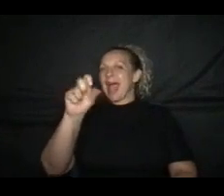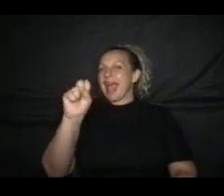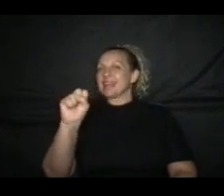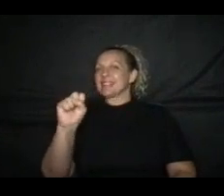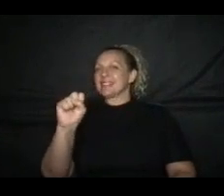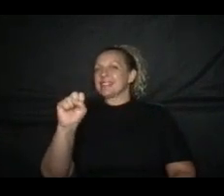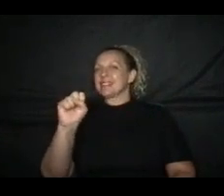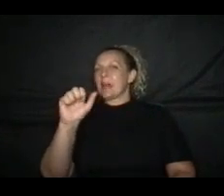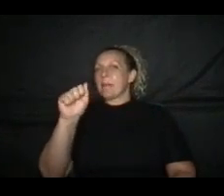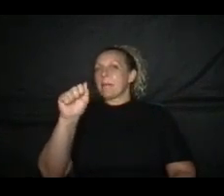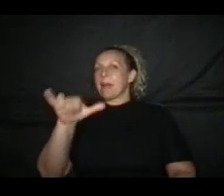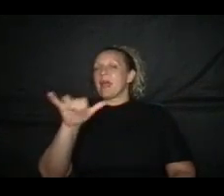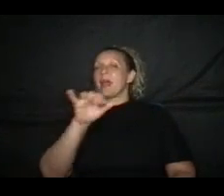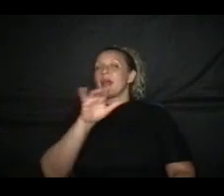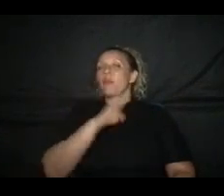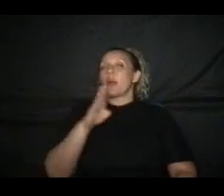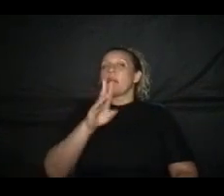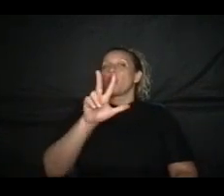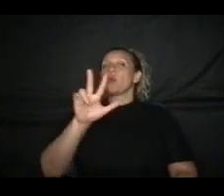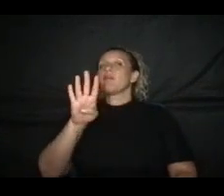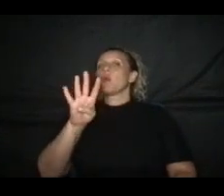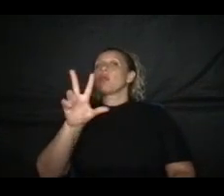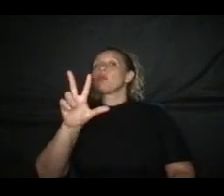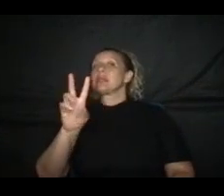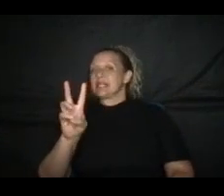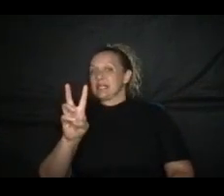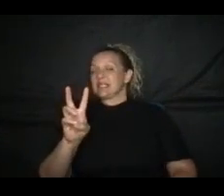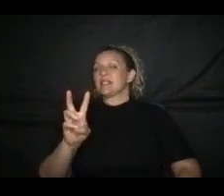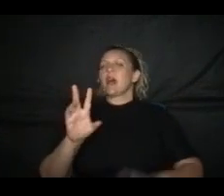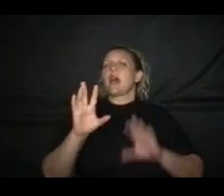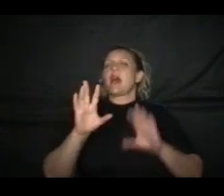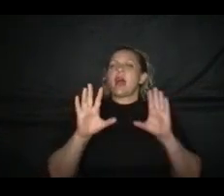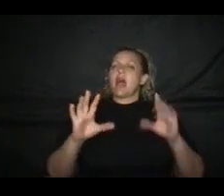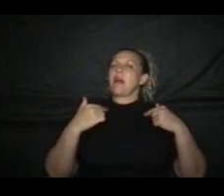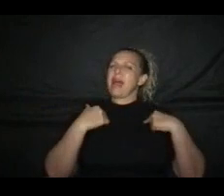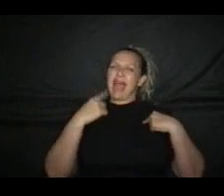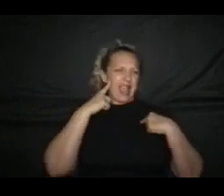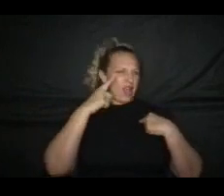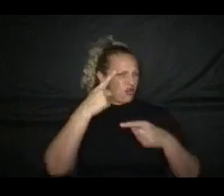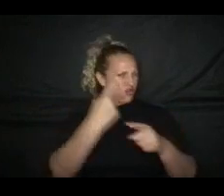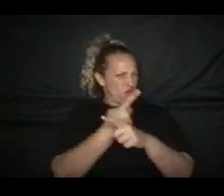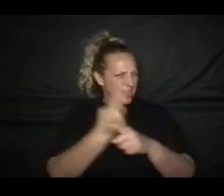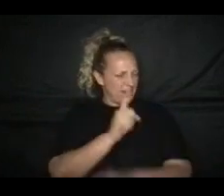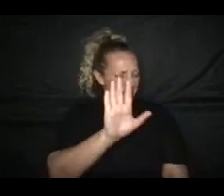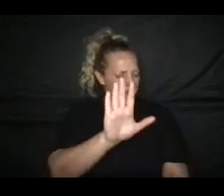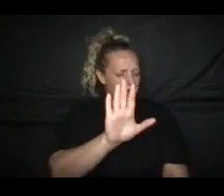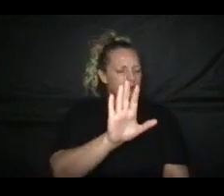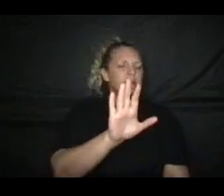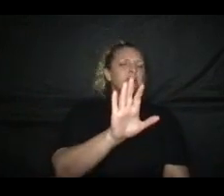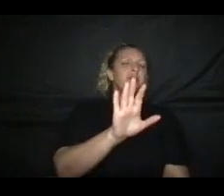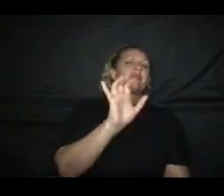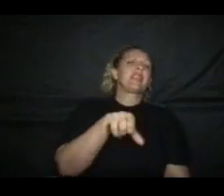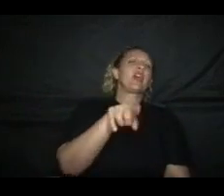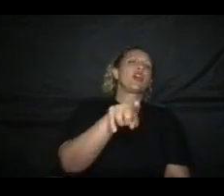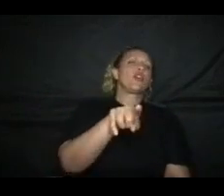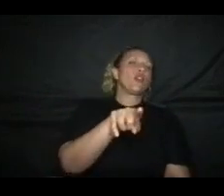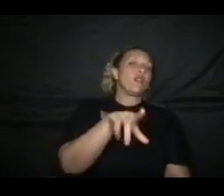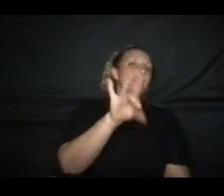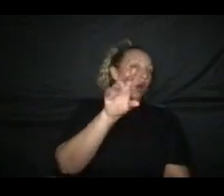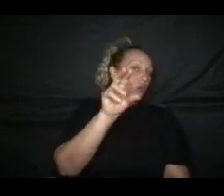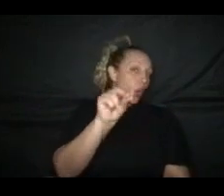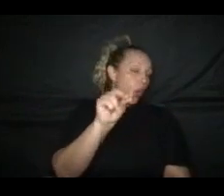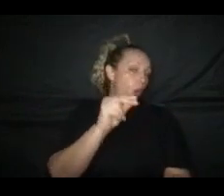Beach 33436. Did I hear you correctly that you found no projects